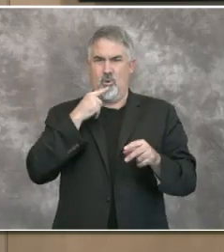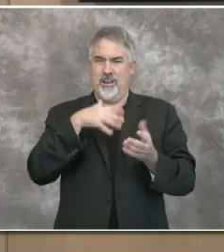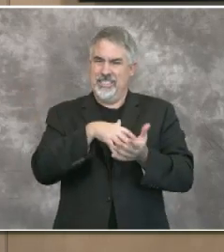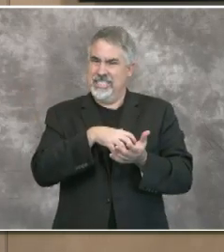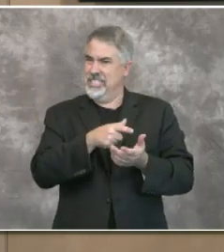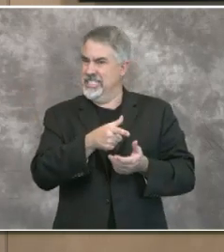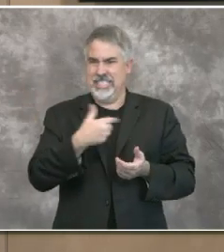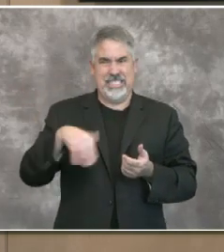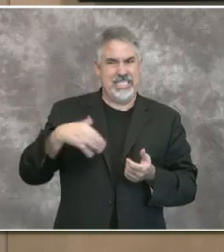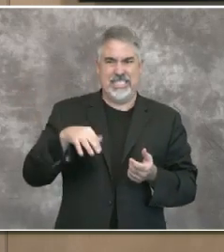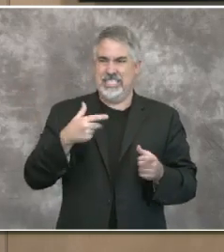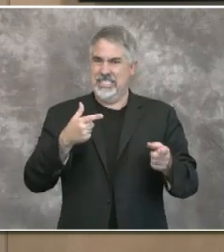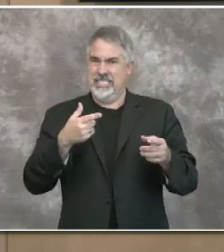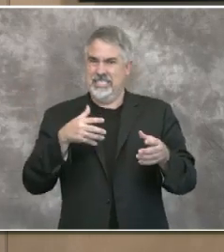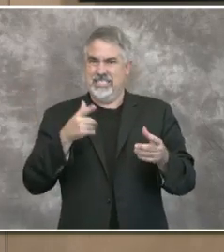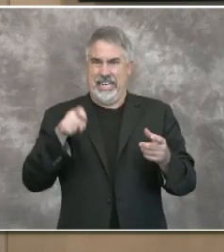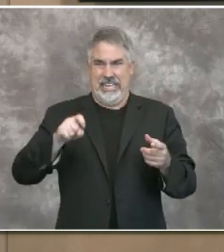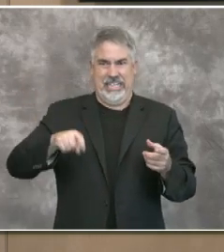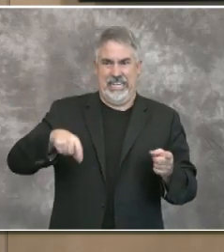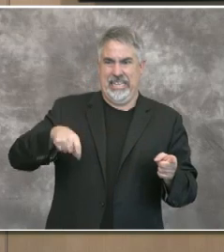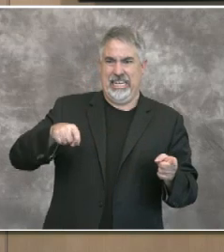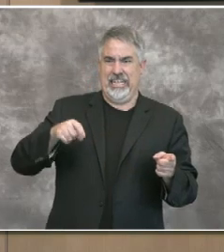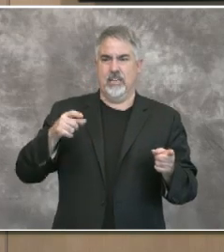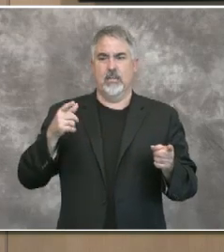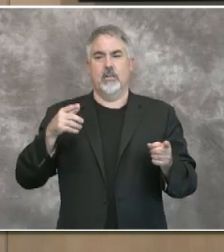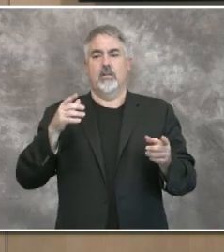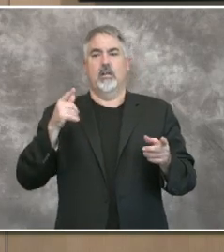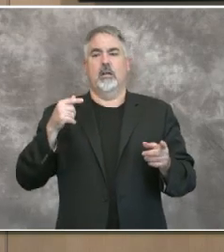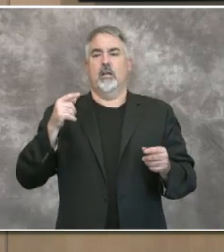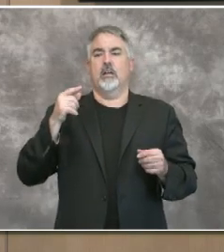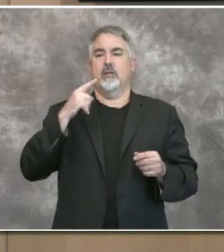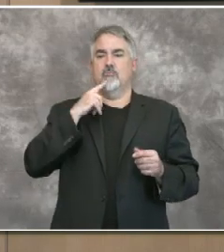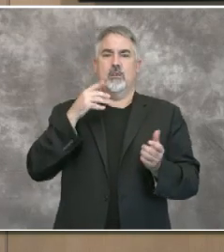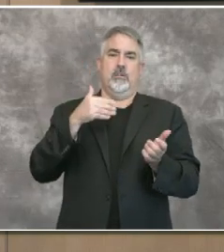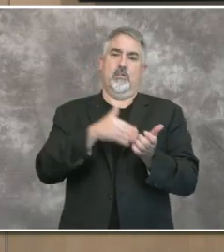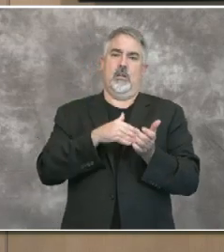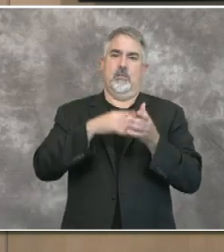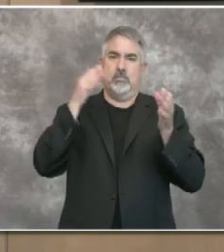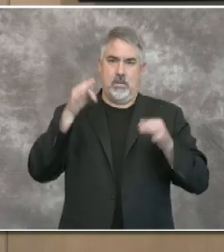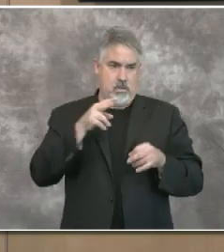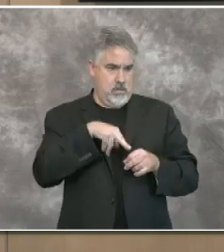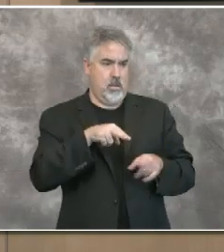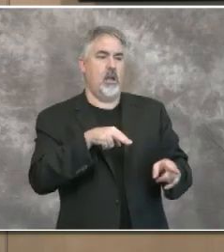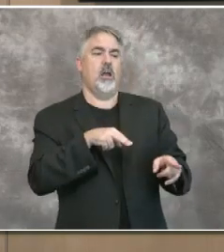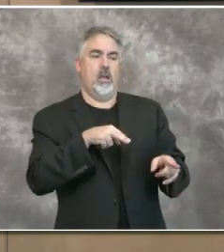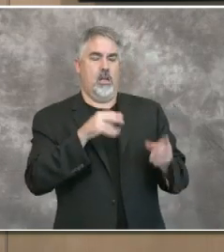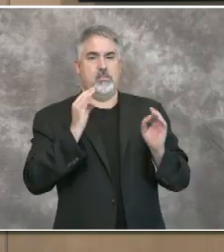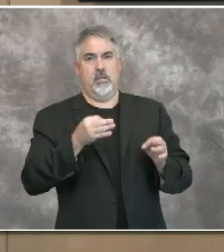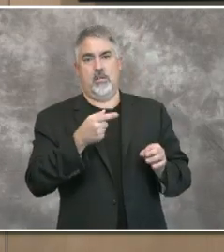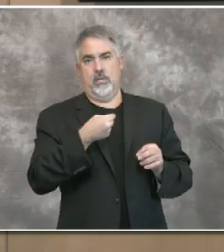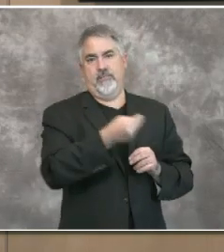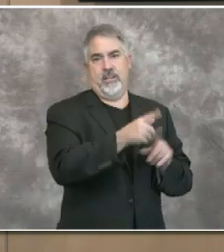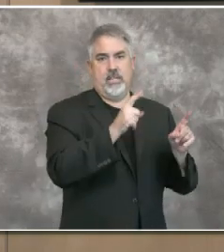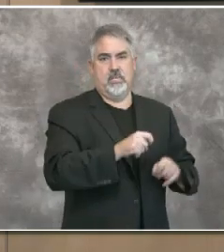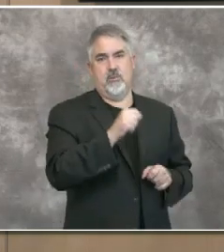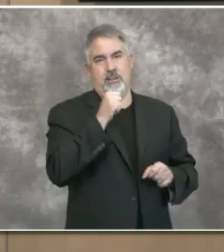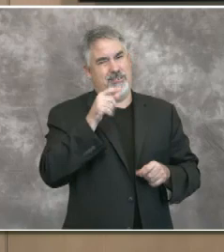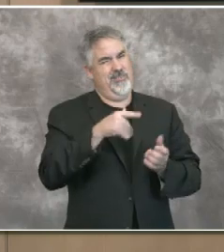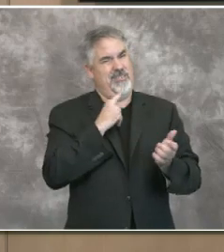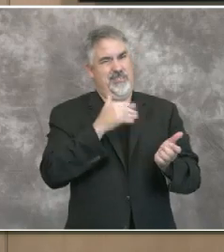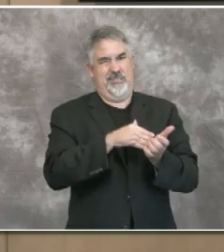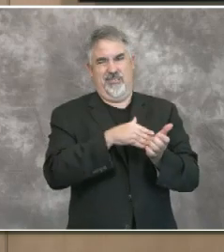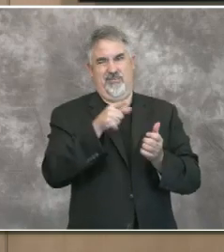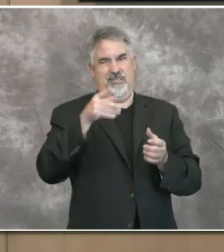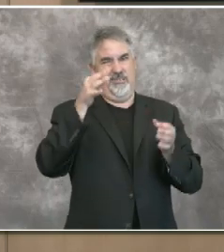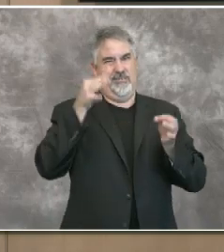the providers to then make the decisions about who needs to be tested and who doesn't, based on the priorities that we have promulgated with